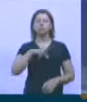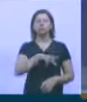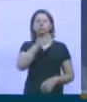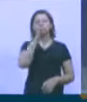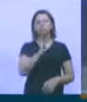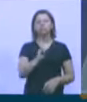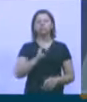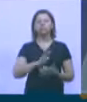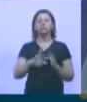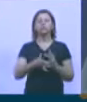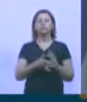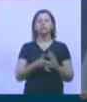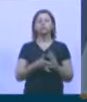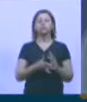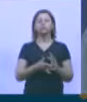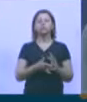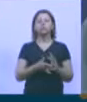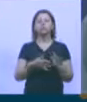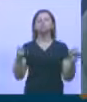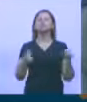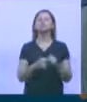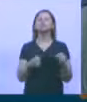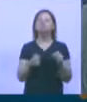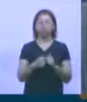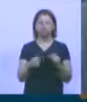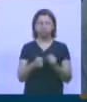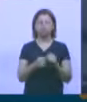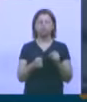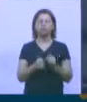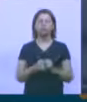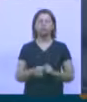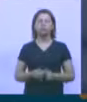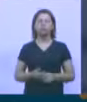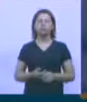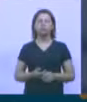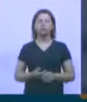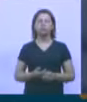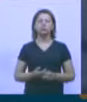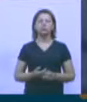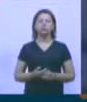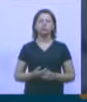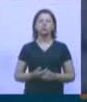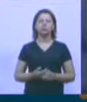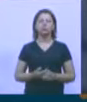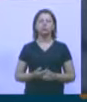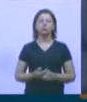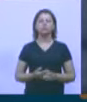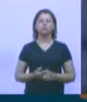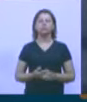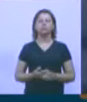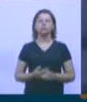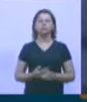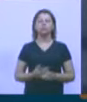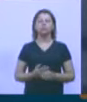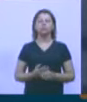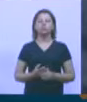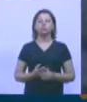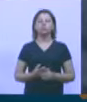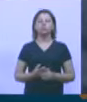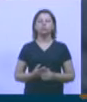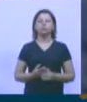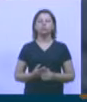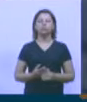que Jesus fará, o fará. The third reason why inner healing is important is